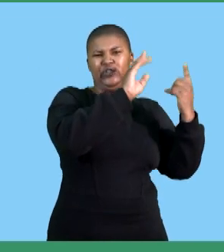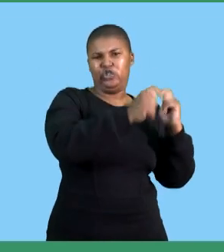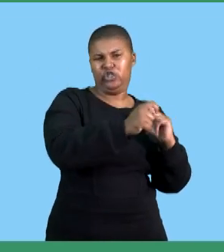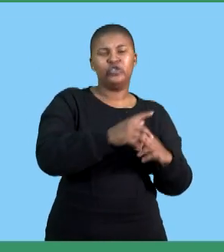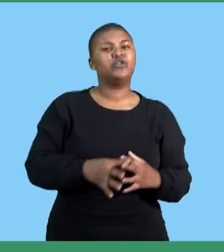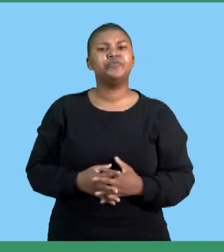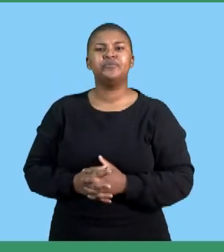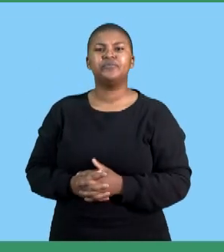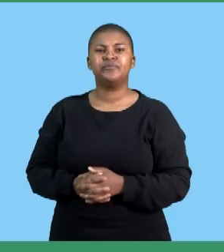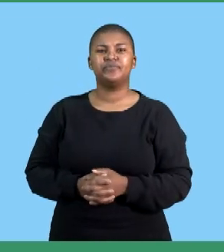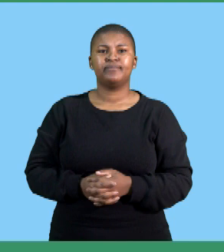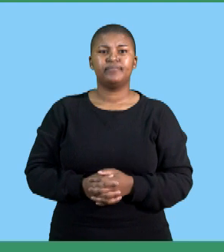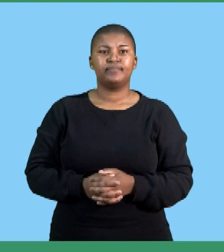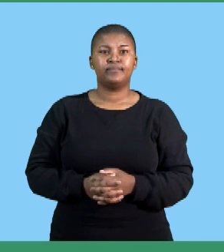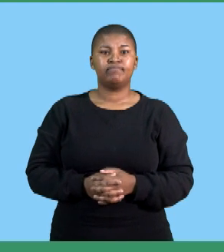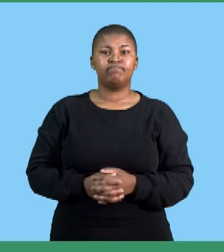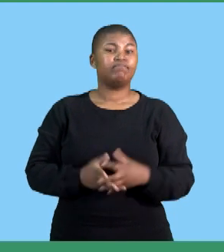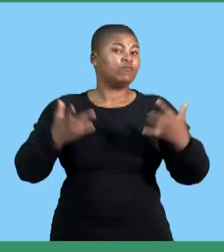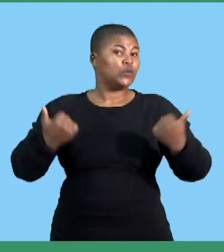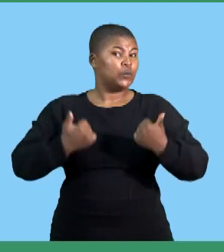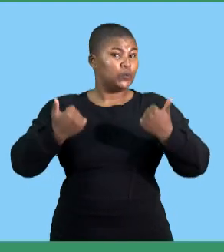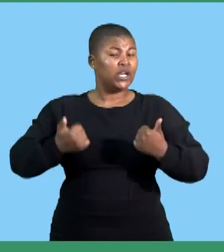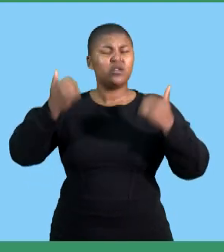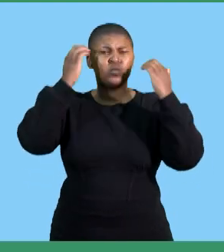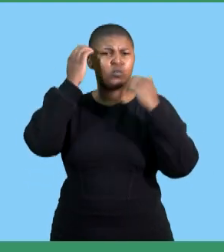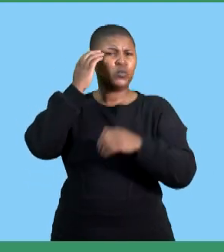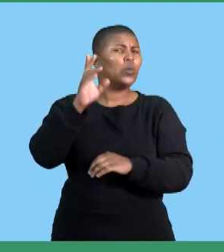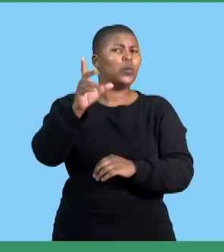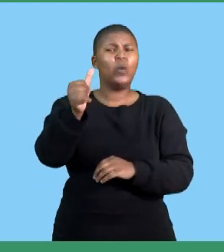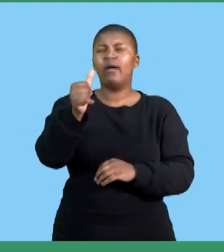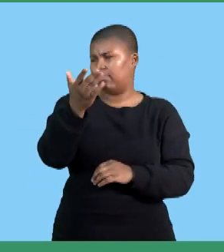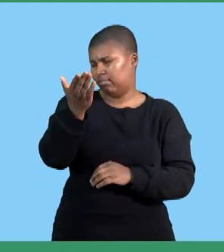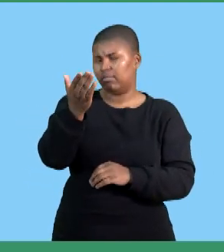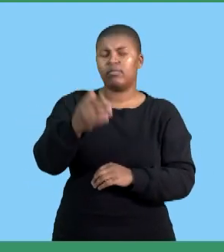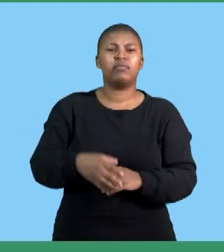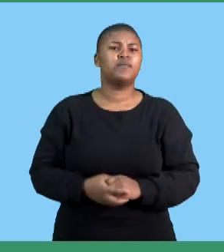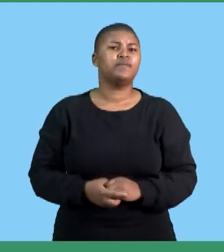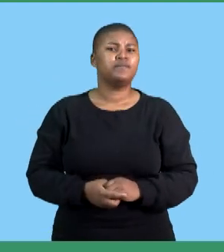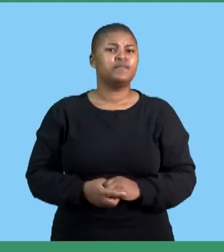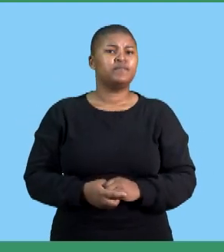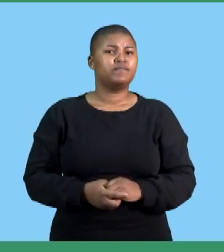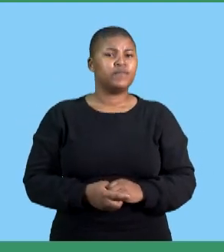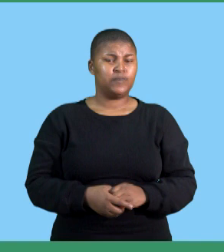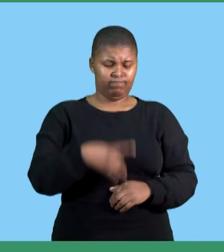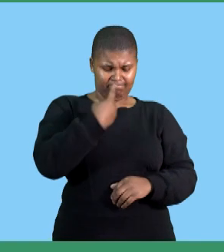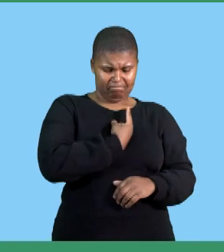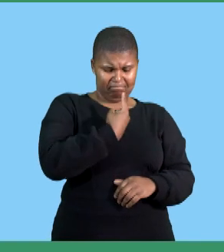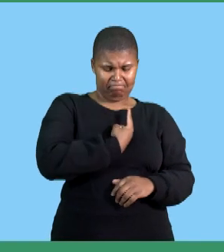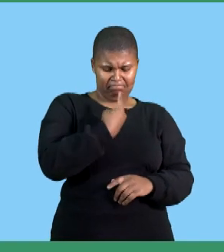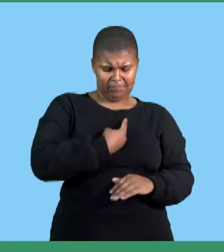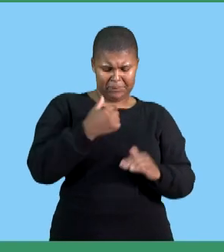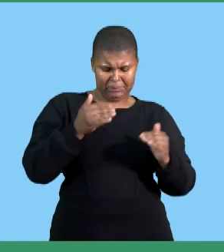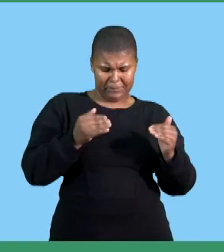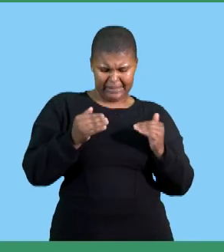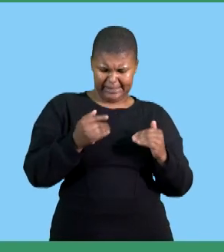workplace. For our pre-knowledge question, you must know the ways in which individuals